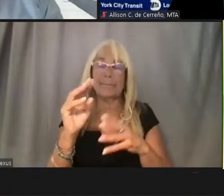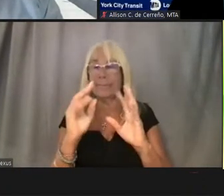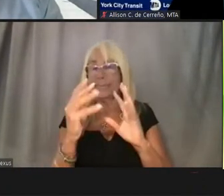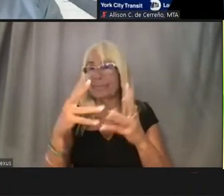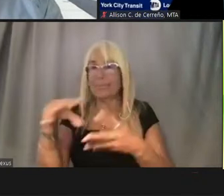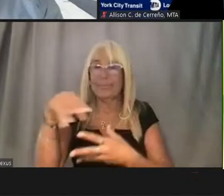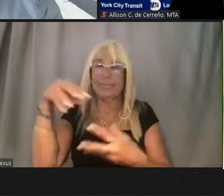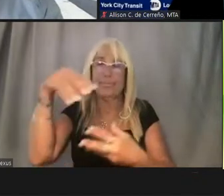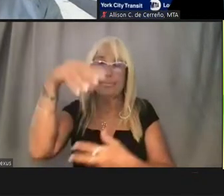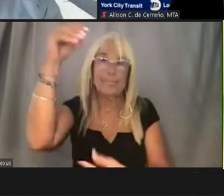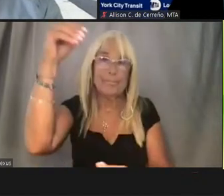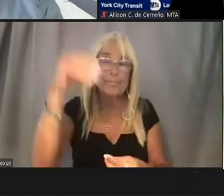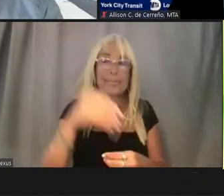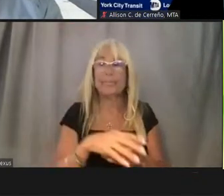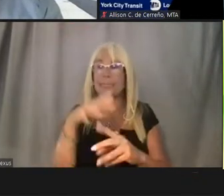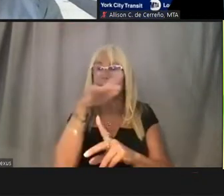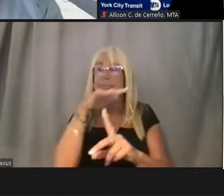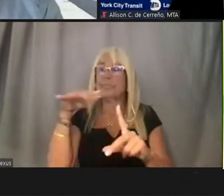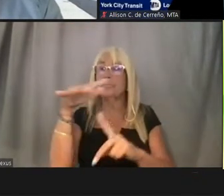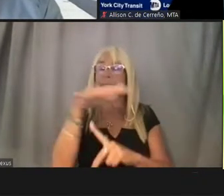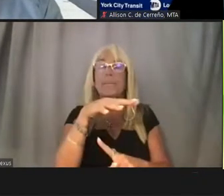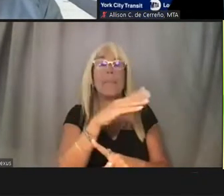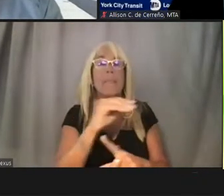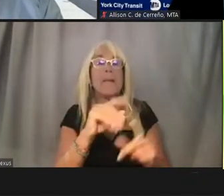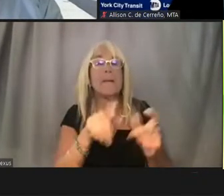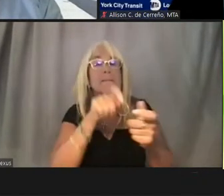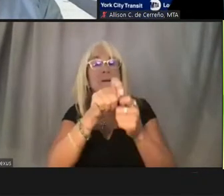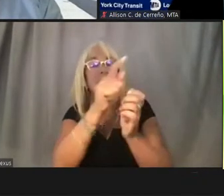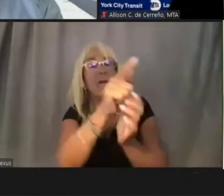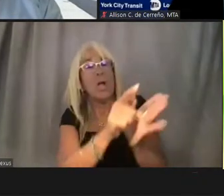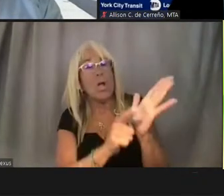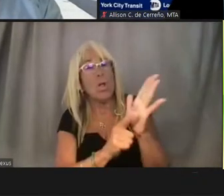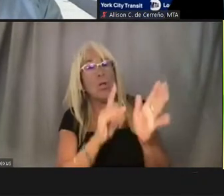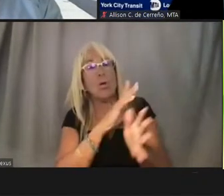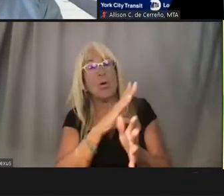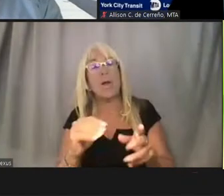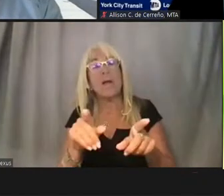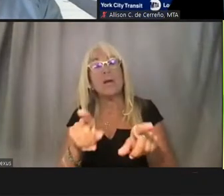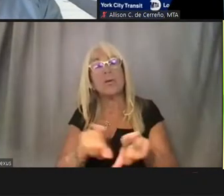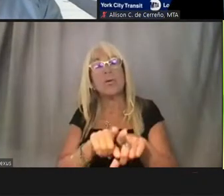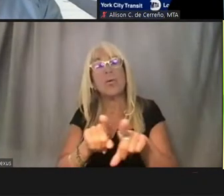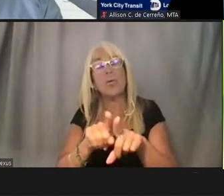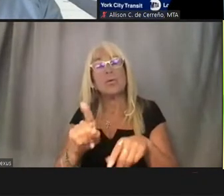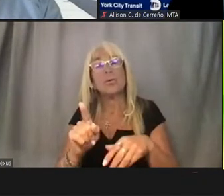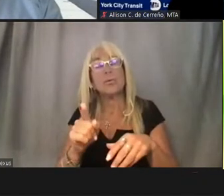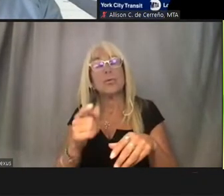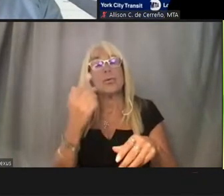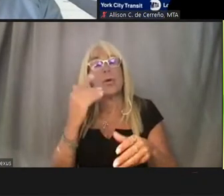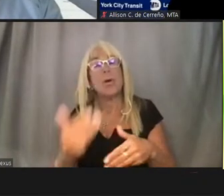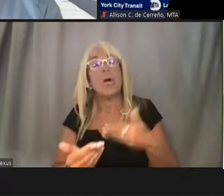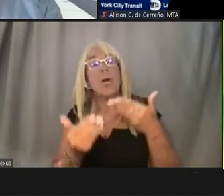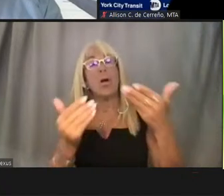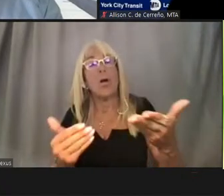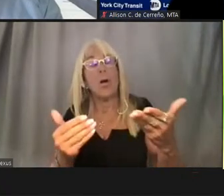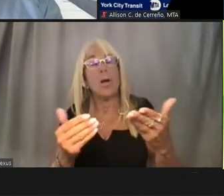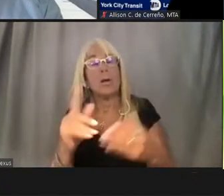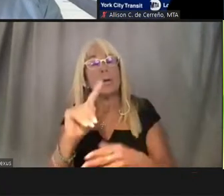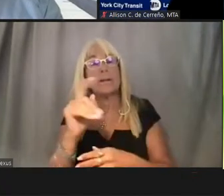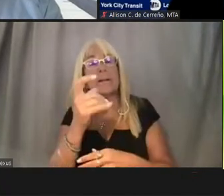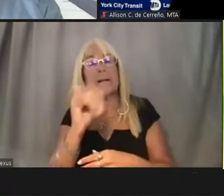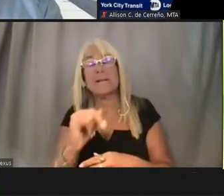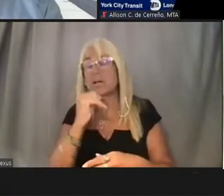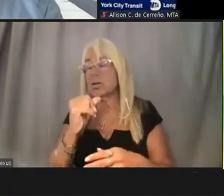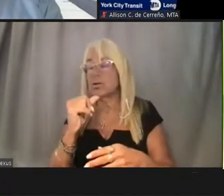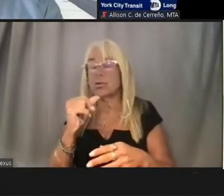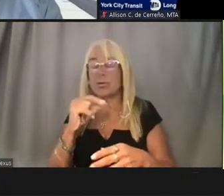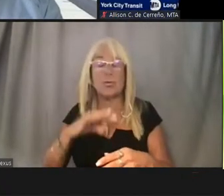so limiting exemptions to those specified in the law and perhaps to poor hire vehicles and taxis do not provide credits for MTA or